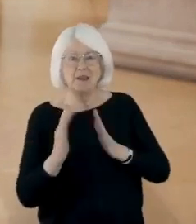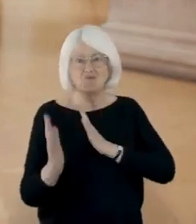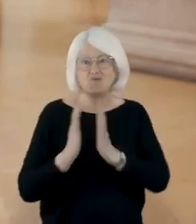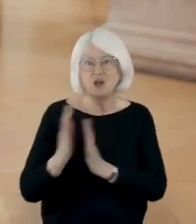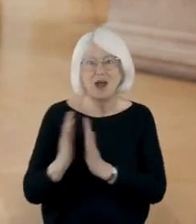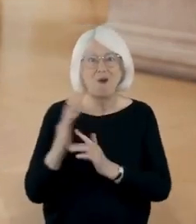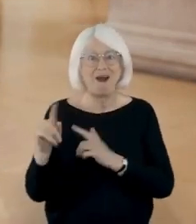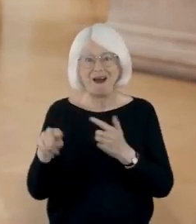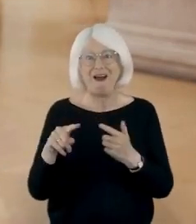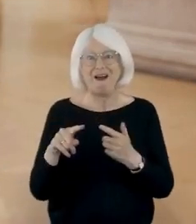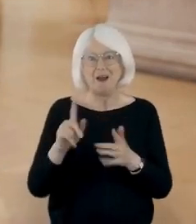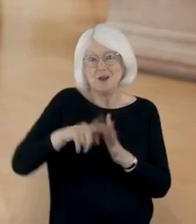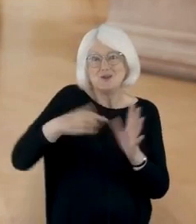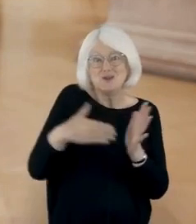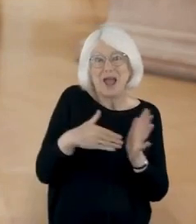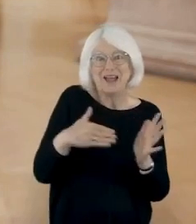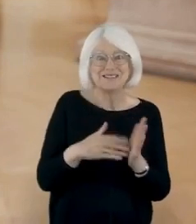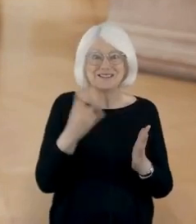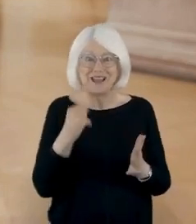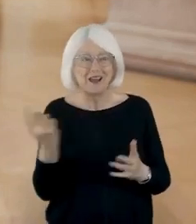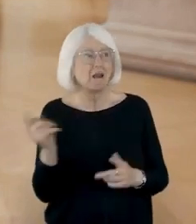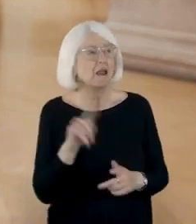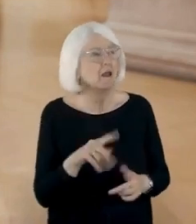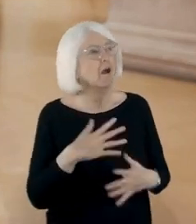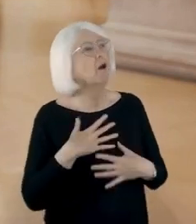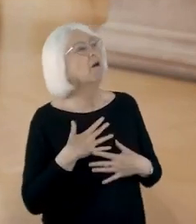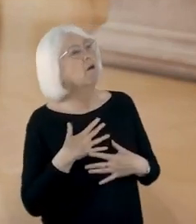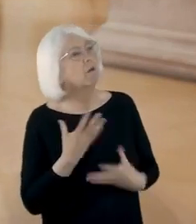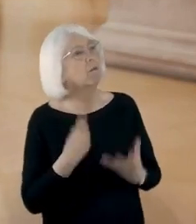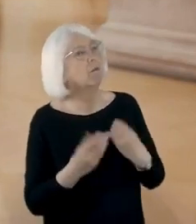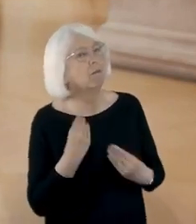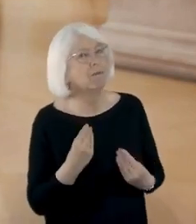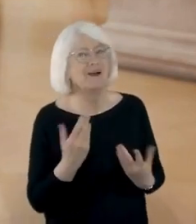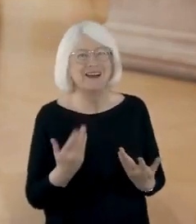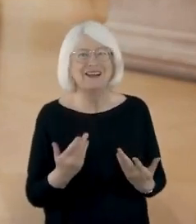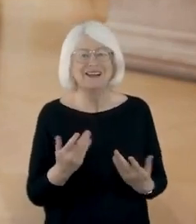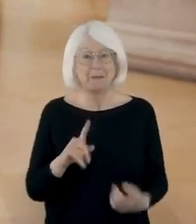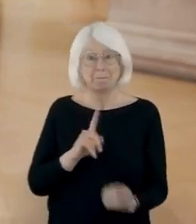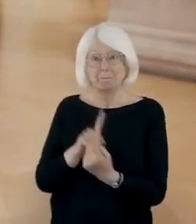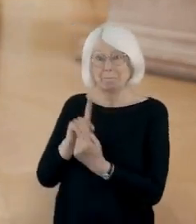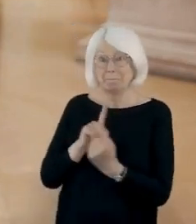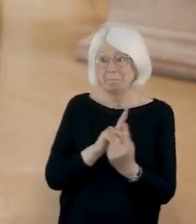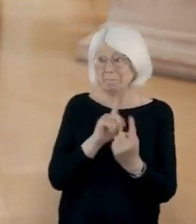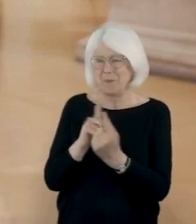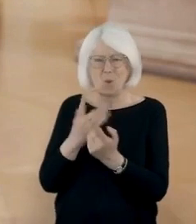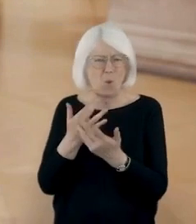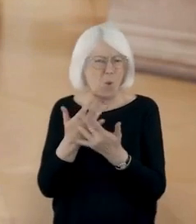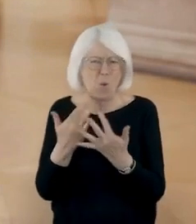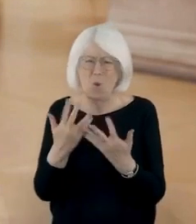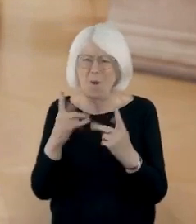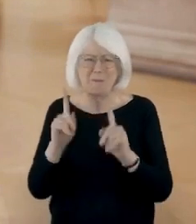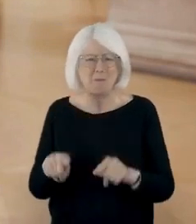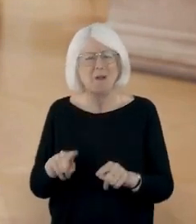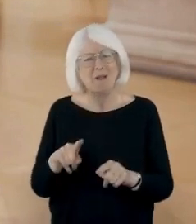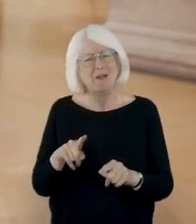a spring in the step as you leave the city on your way home. Meeting so many different people here, often for